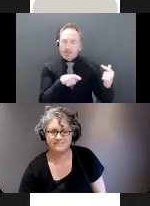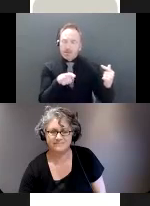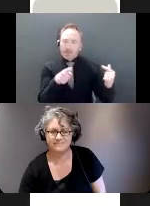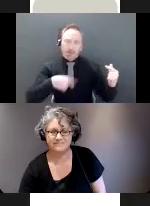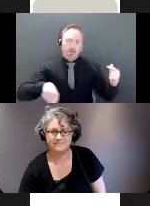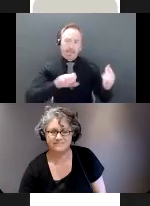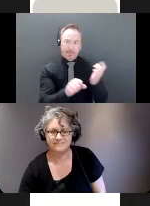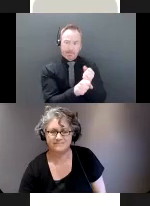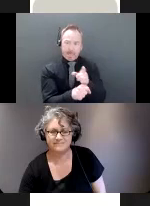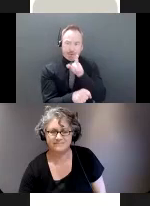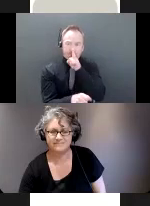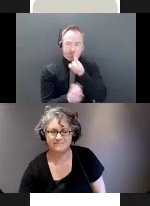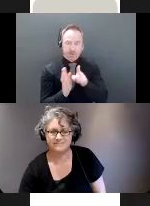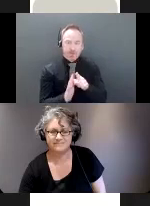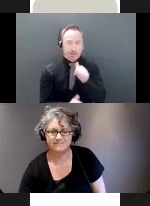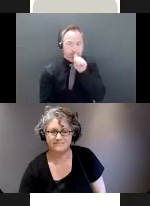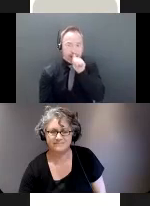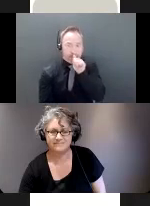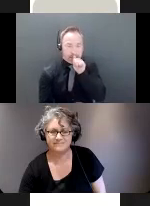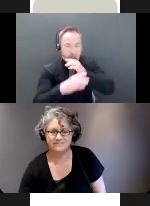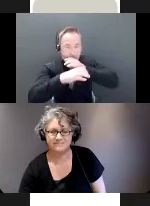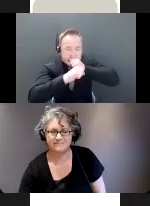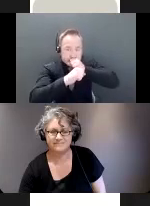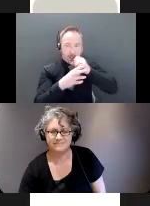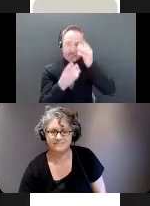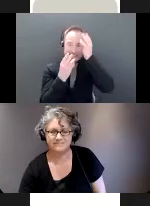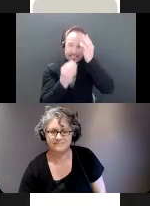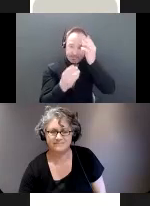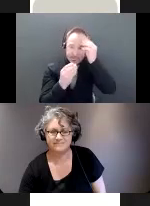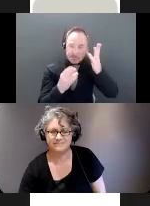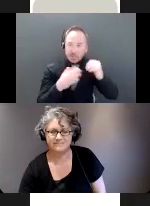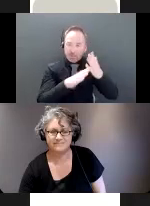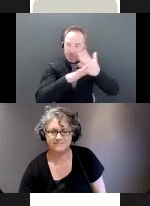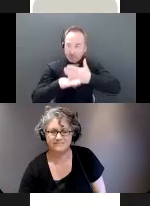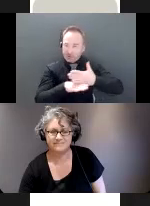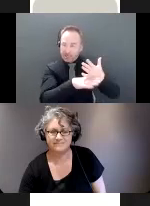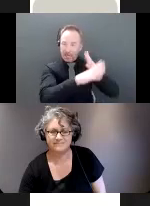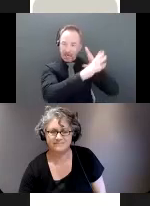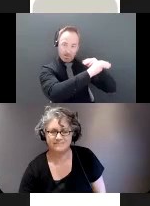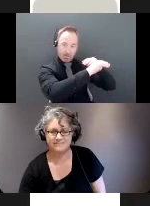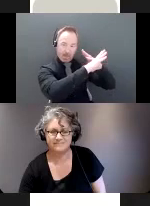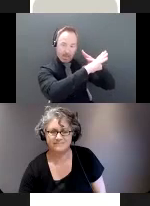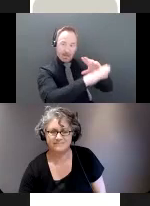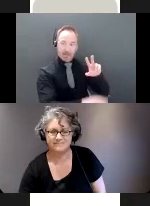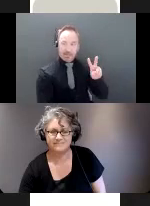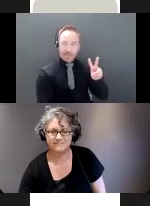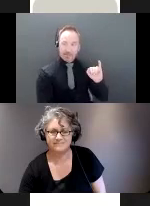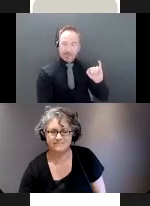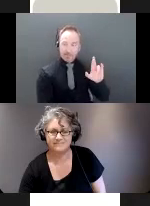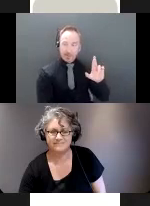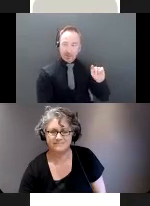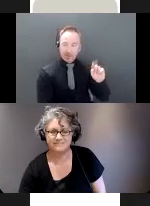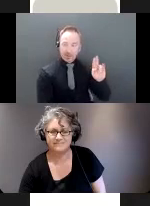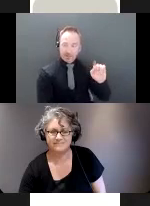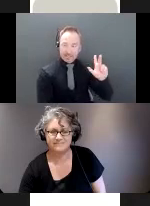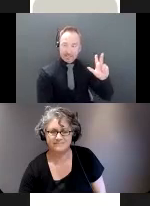there's privacy in that information that's shared virtually, and expressing your concerns really clearly based on the